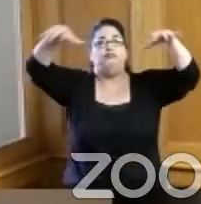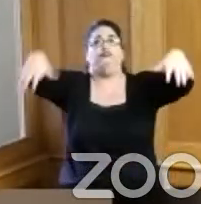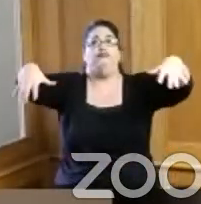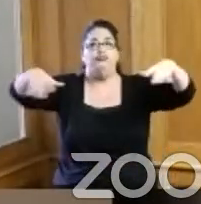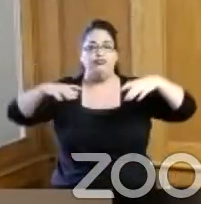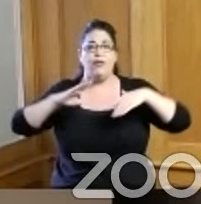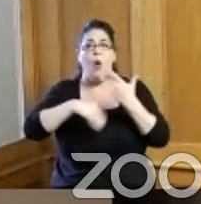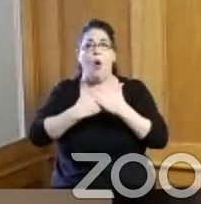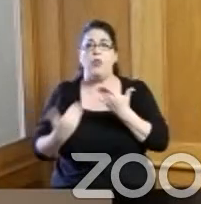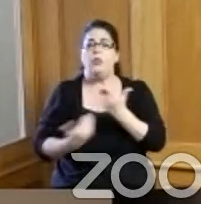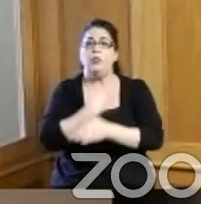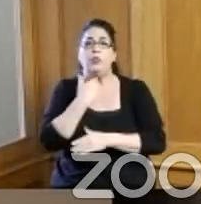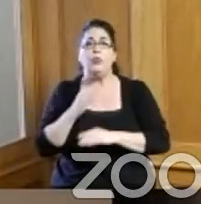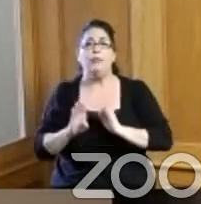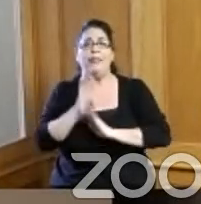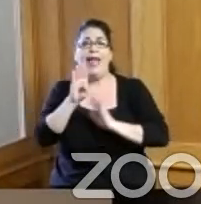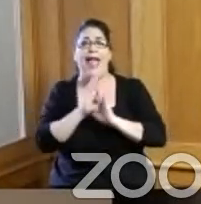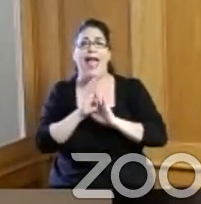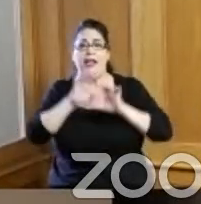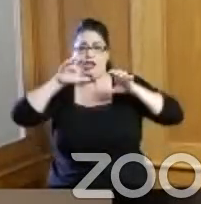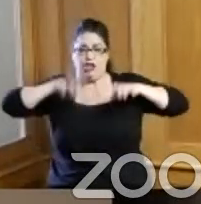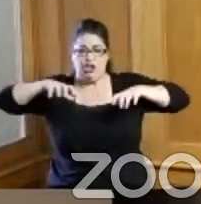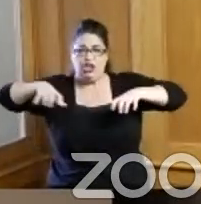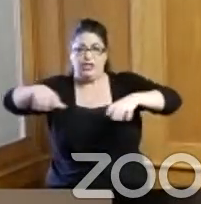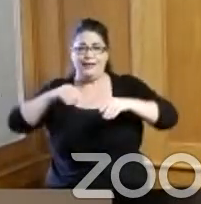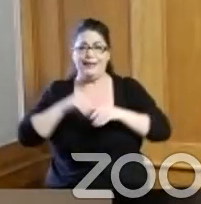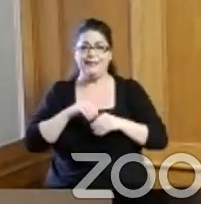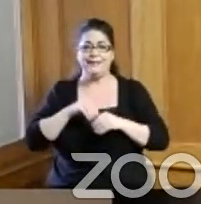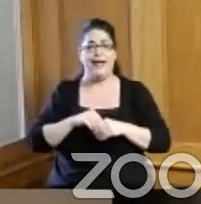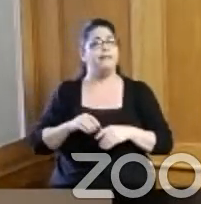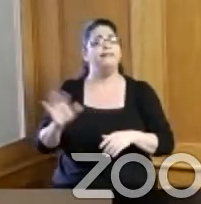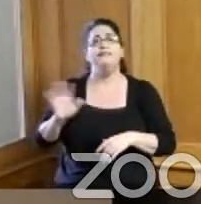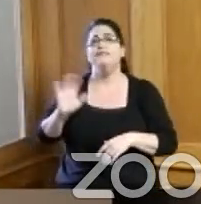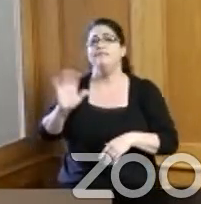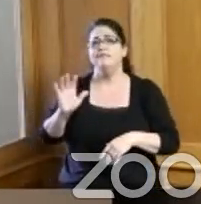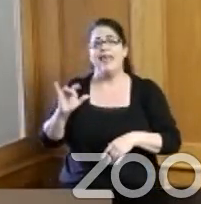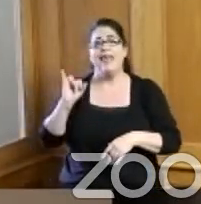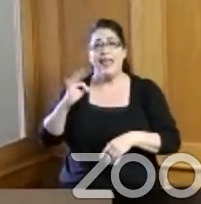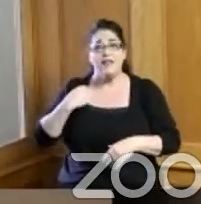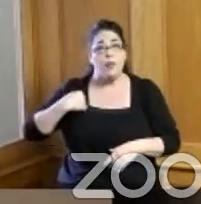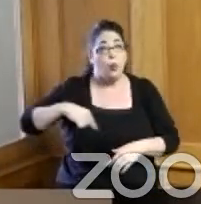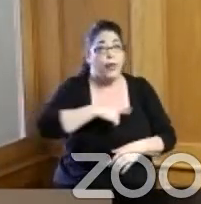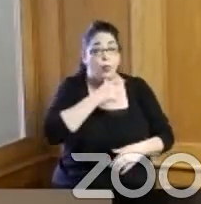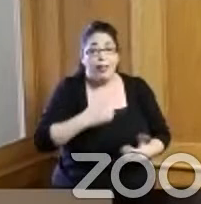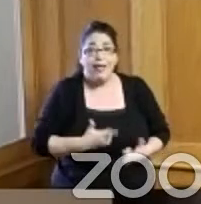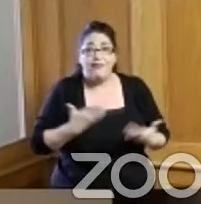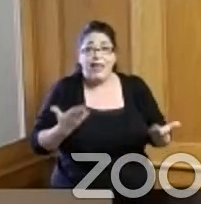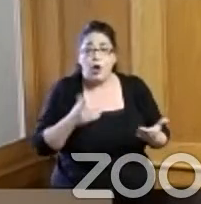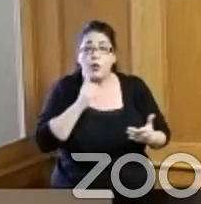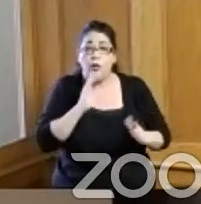large development inside of that. And it's just that much more.